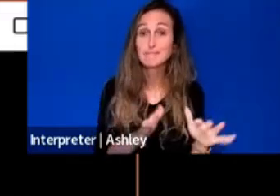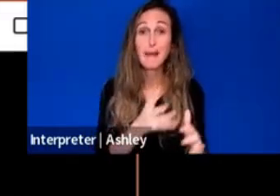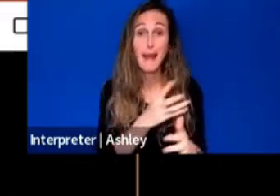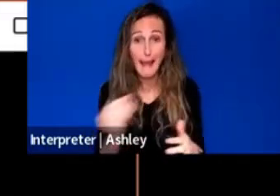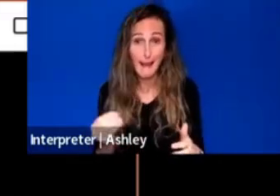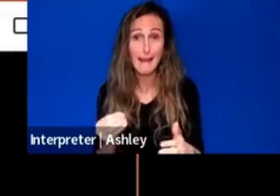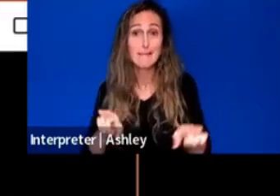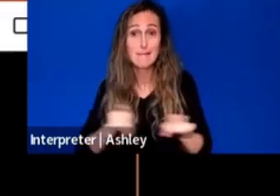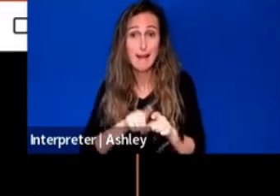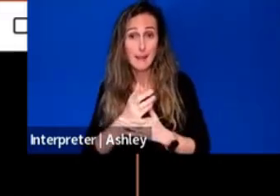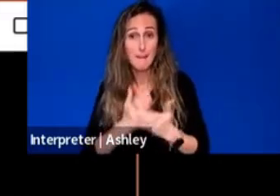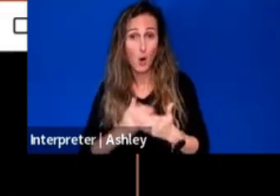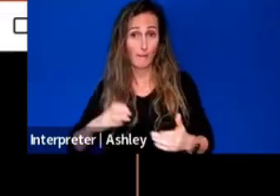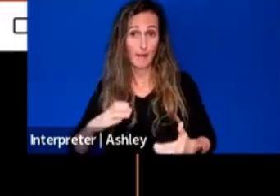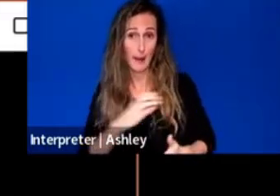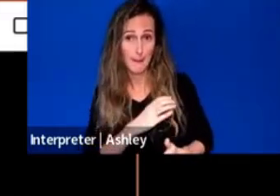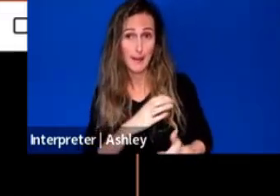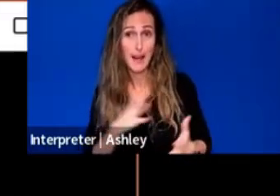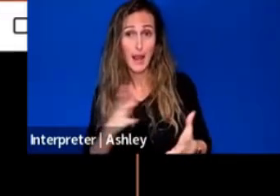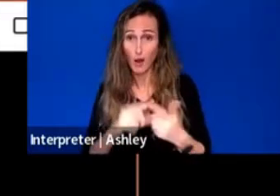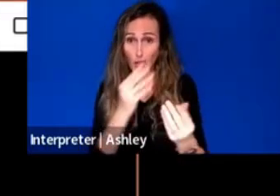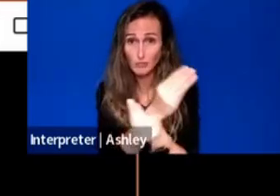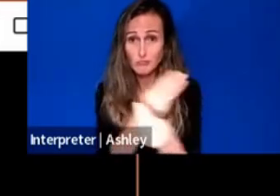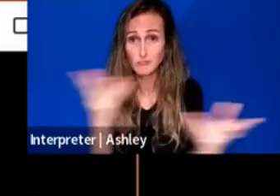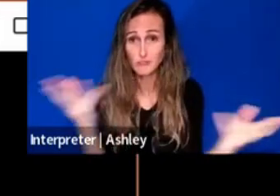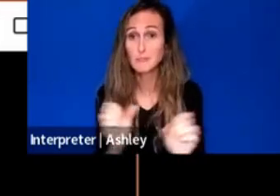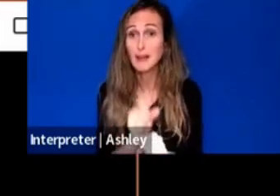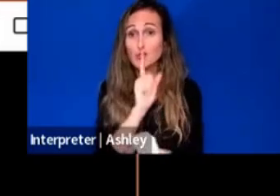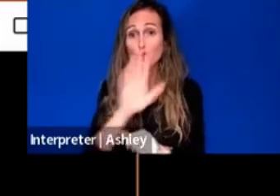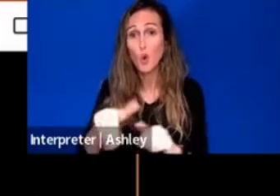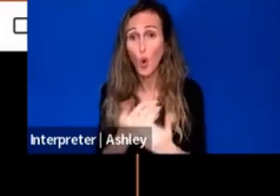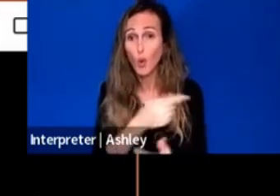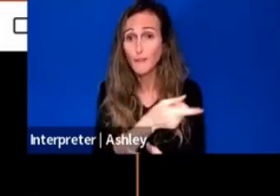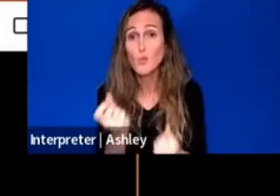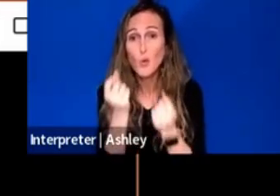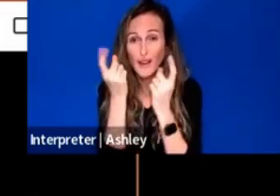understand, give space and grasp.